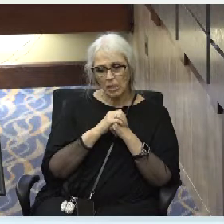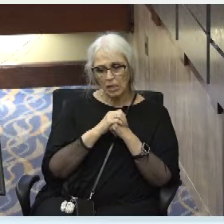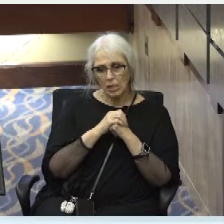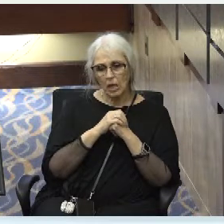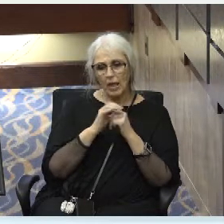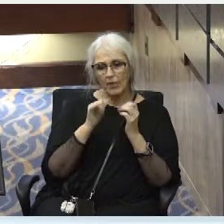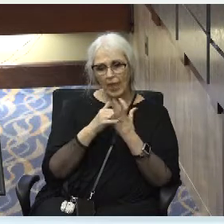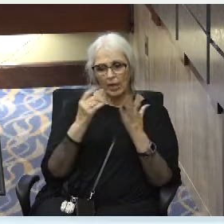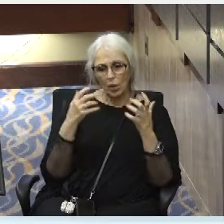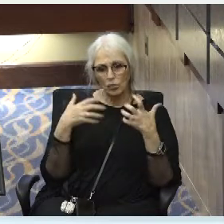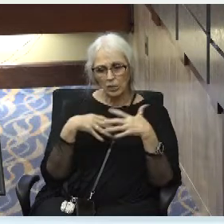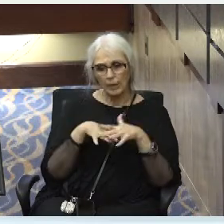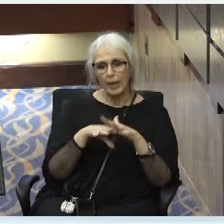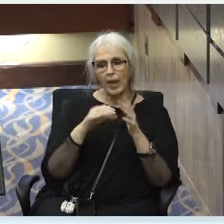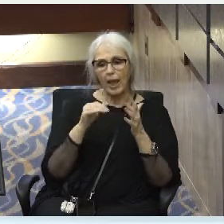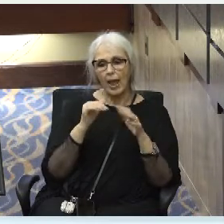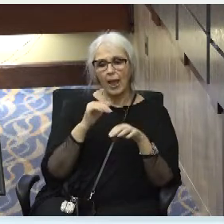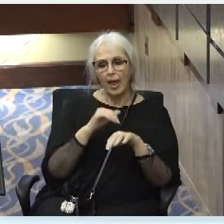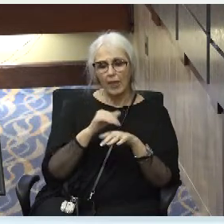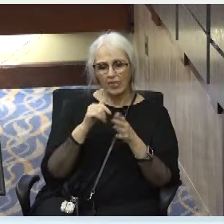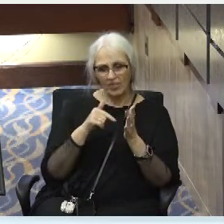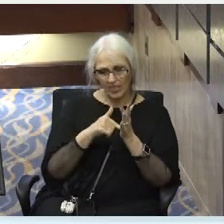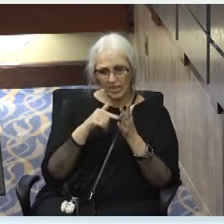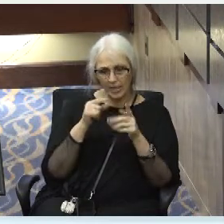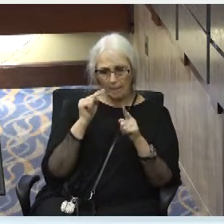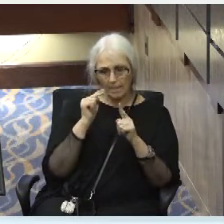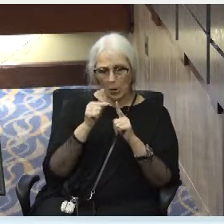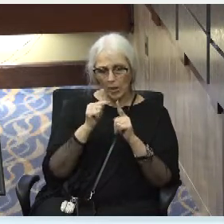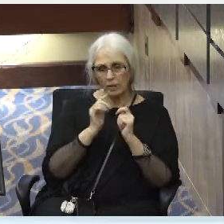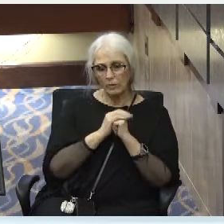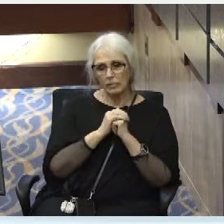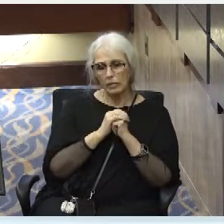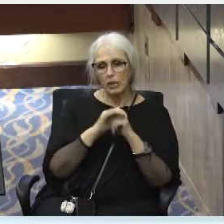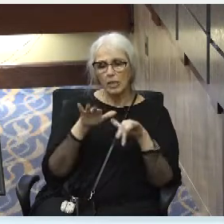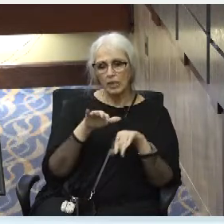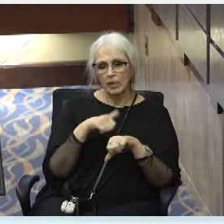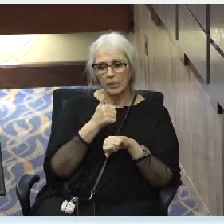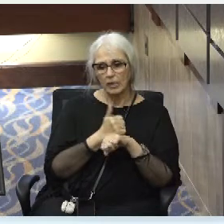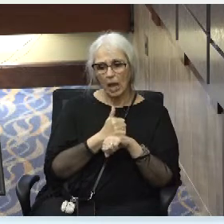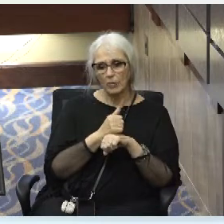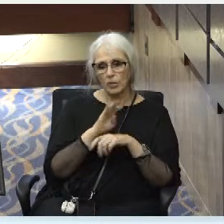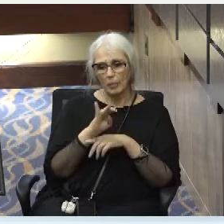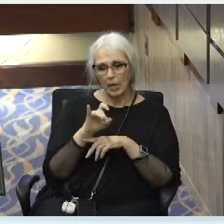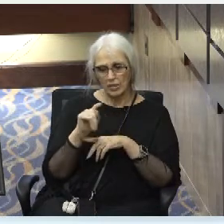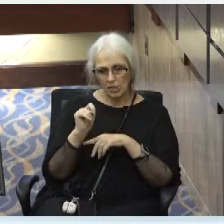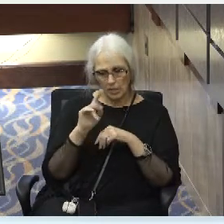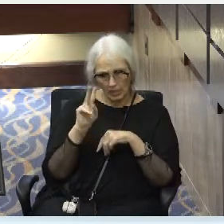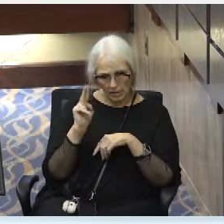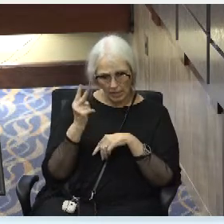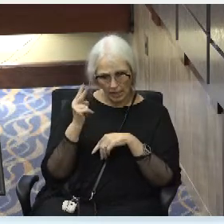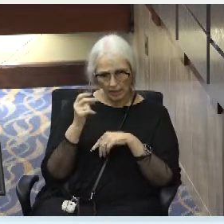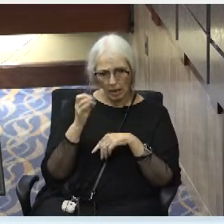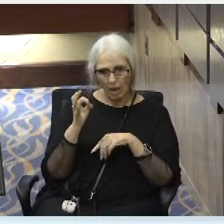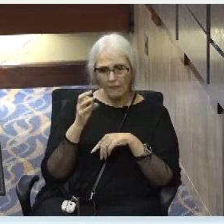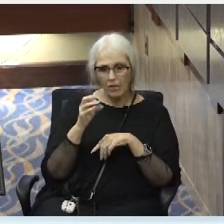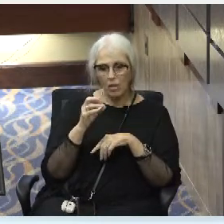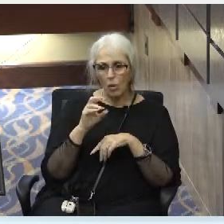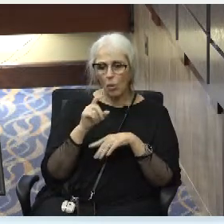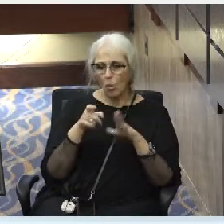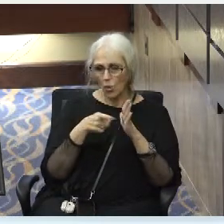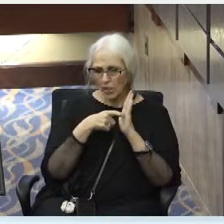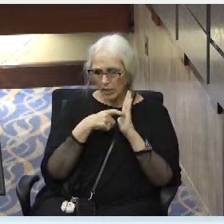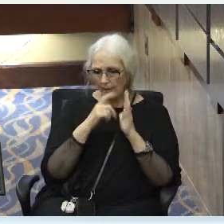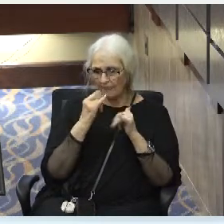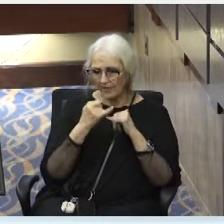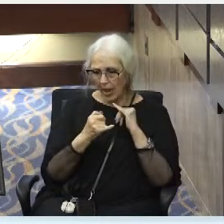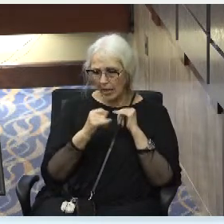point. And then the public hearing on the budget, the adoption of the budget, and the second read of the ordinance setting departments. And then